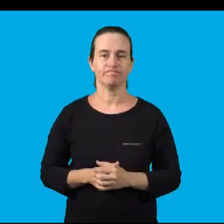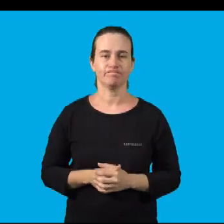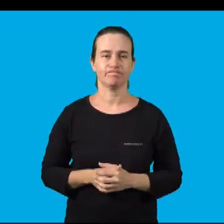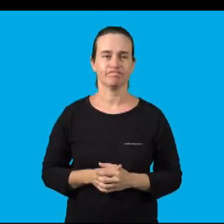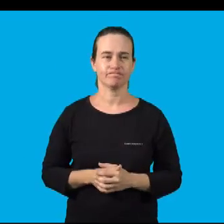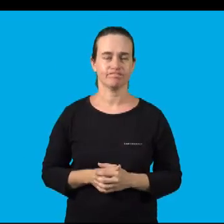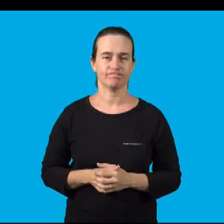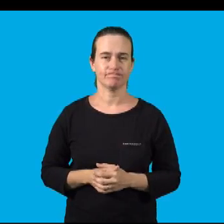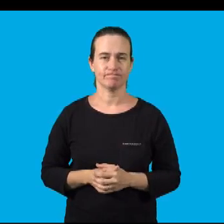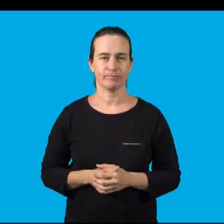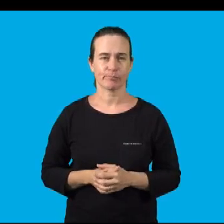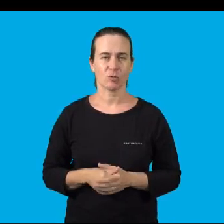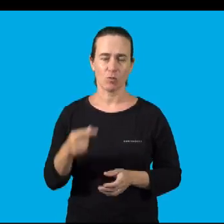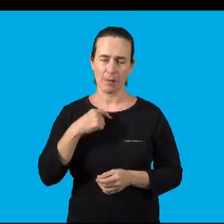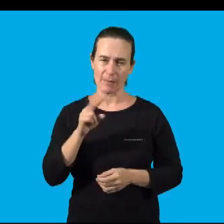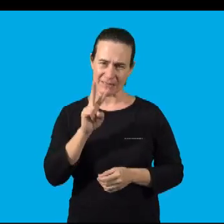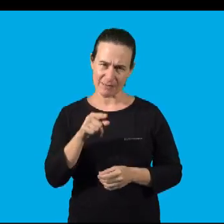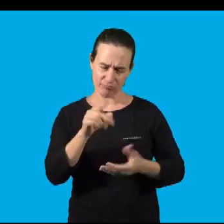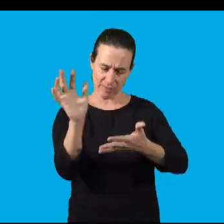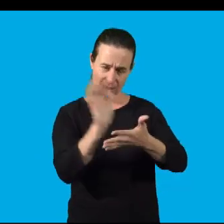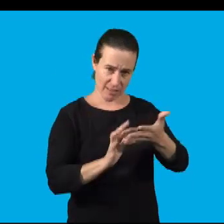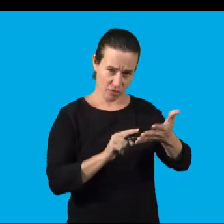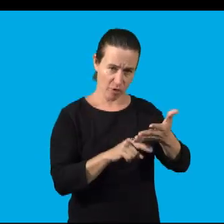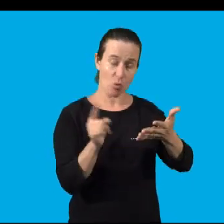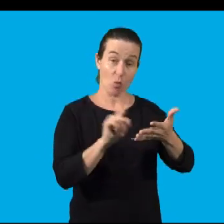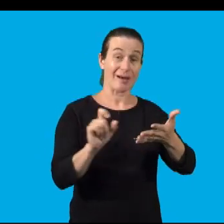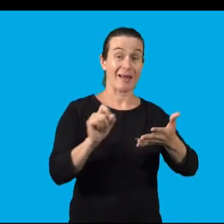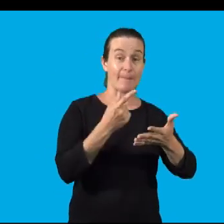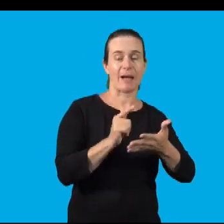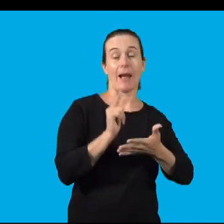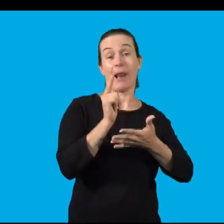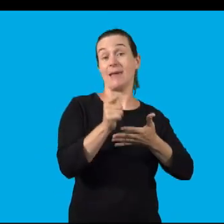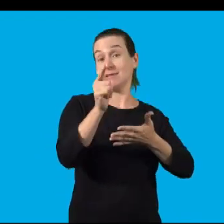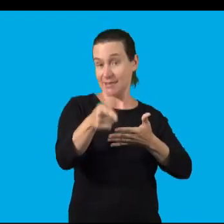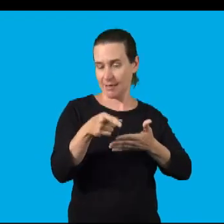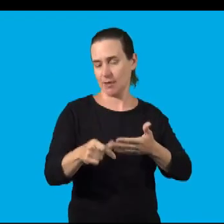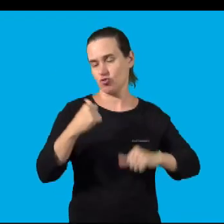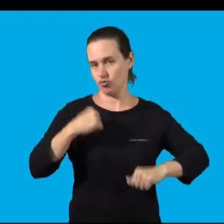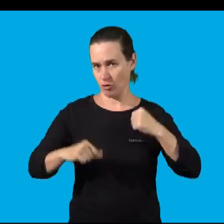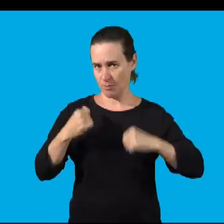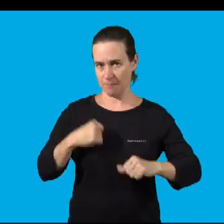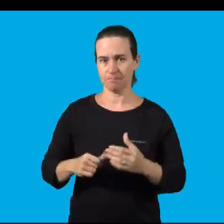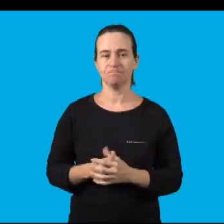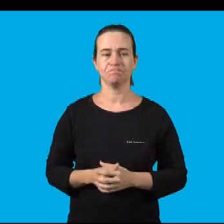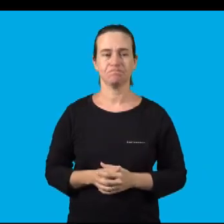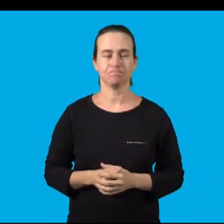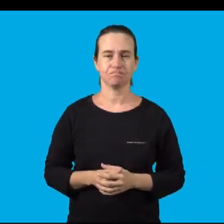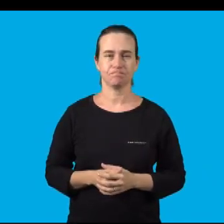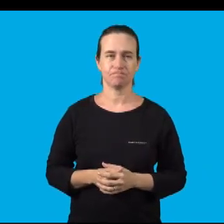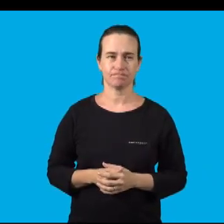answer, you must refer to the requirements of the extract and events that occur later in the